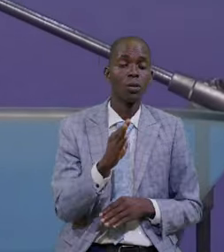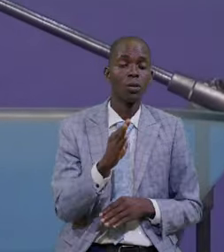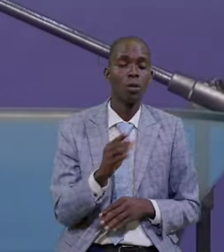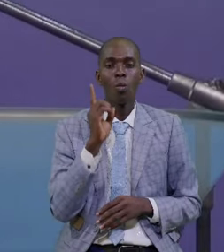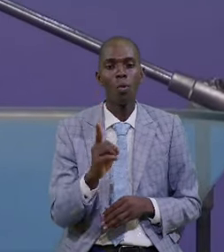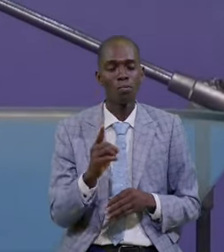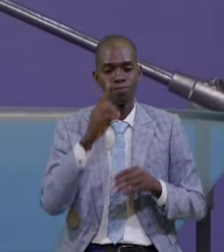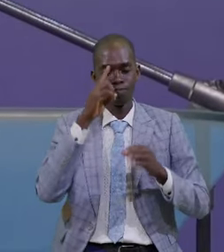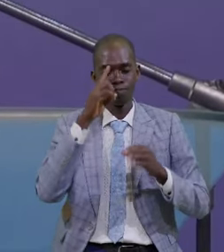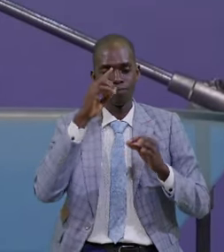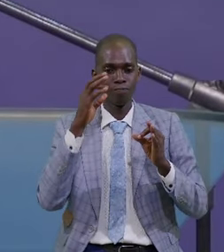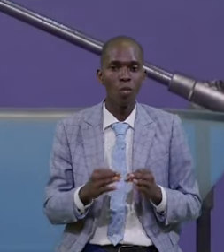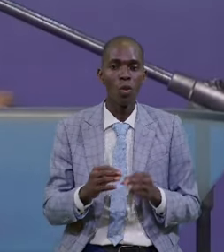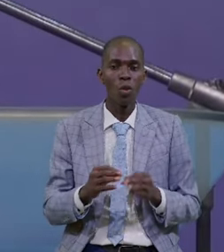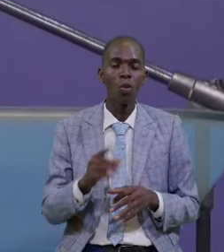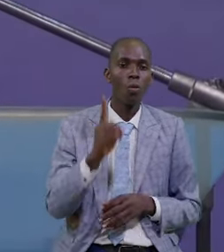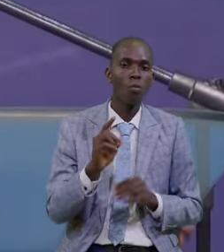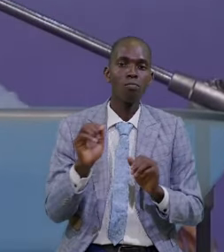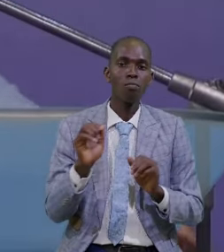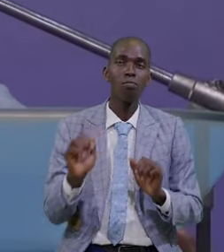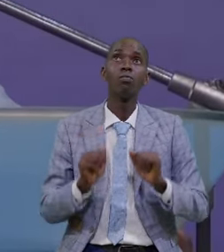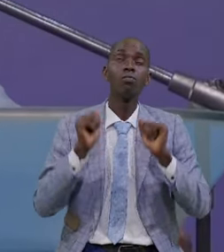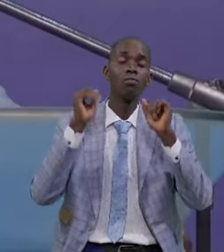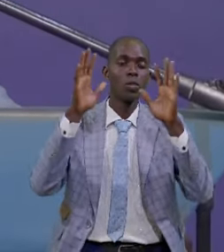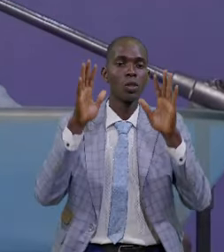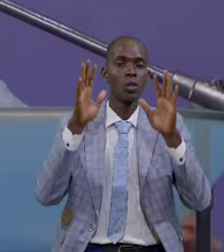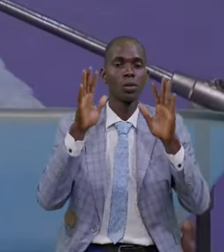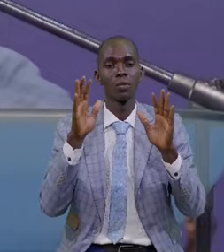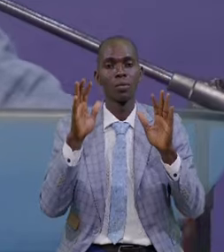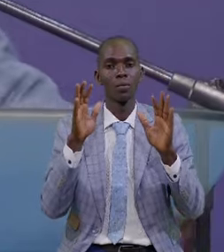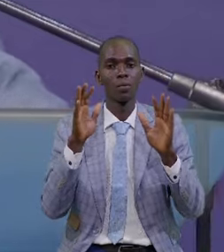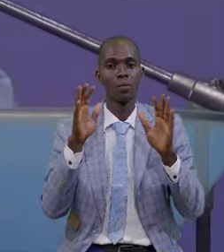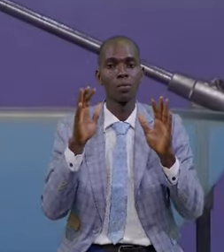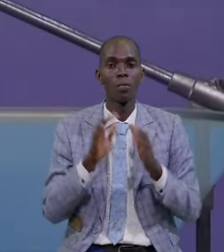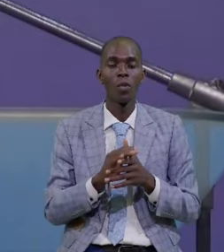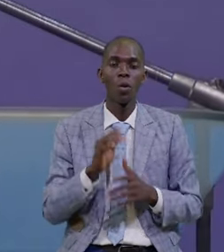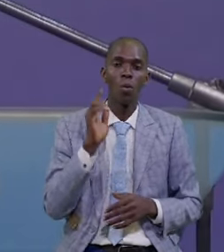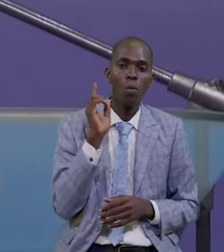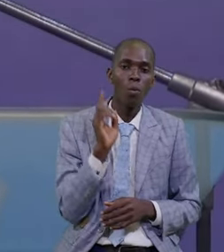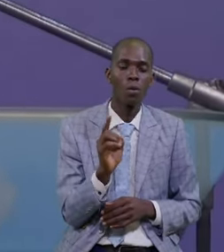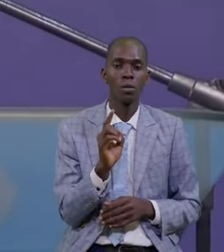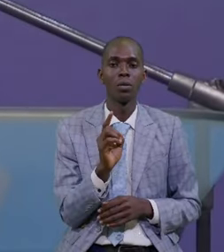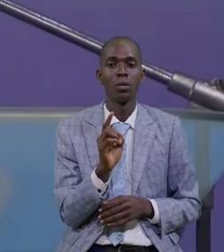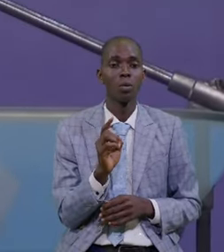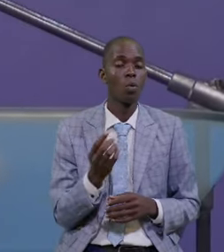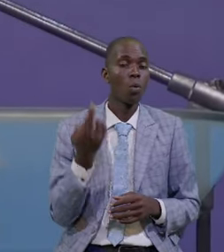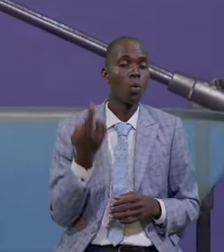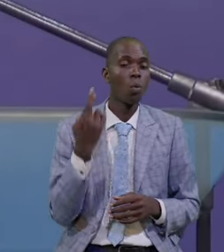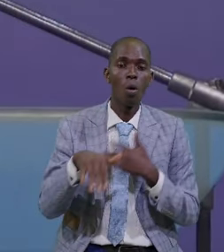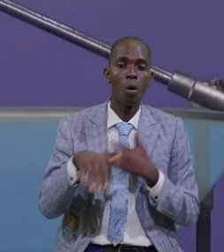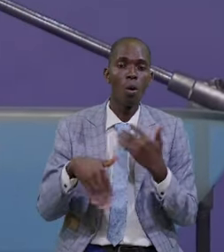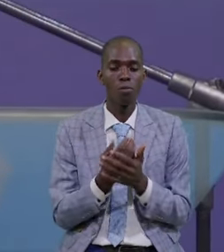decision, one devotion, one dedication. One, they were all